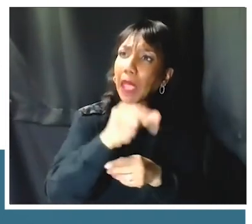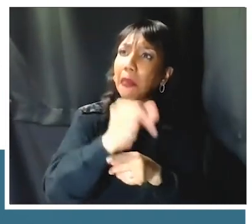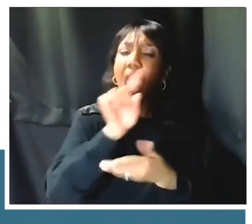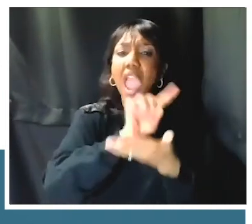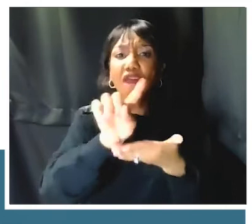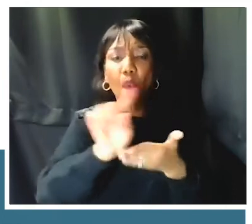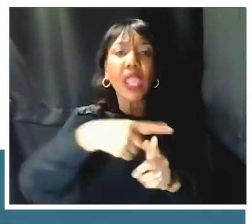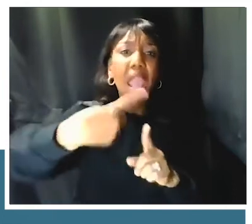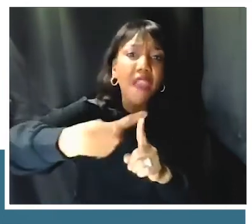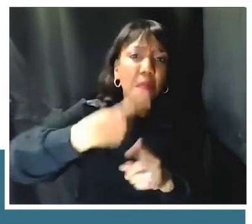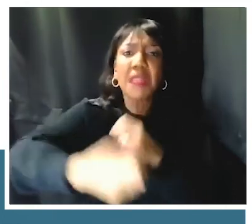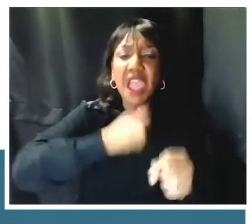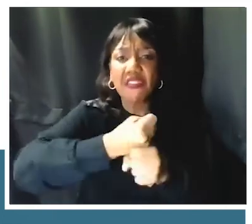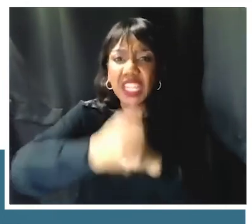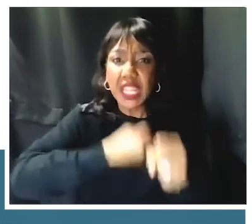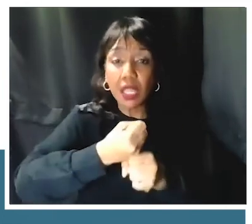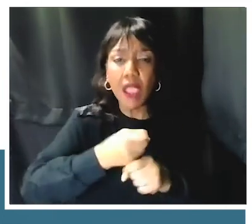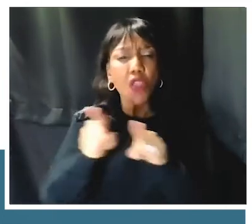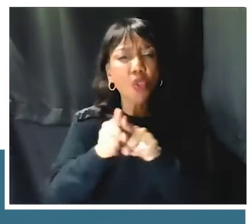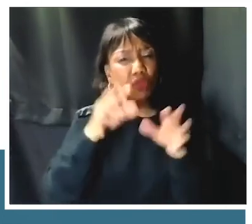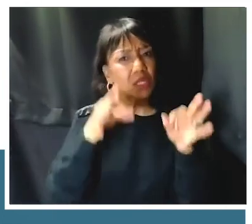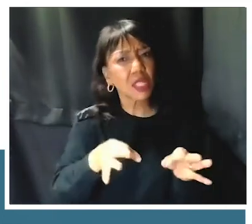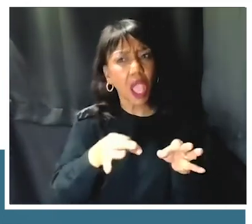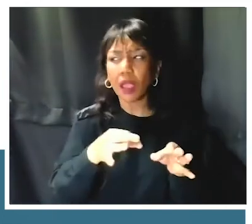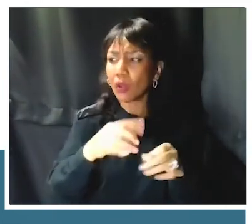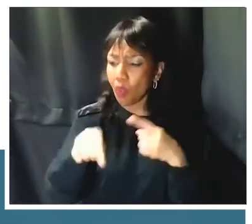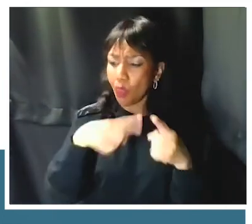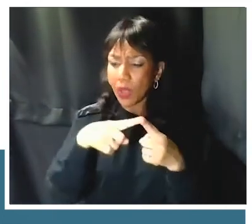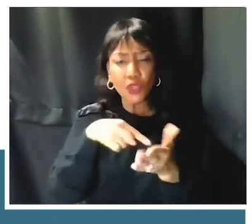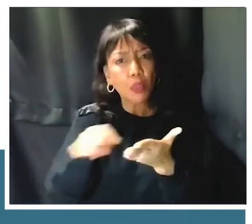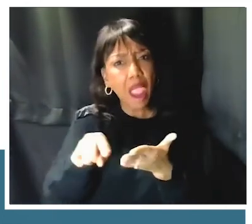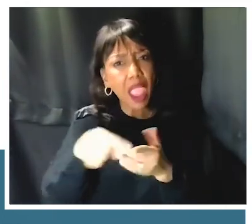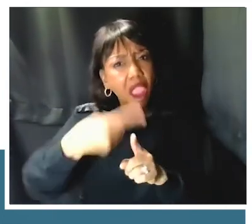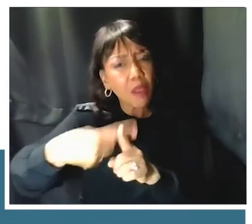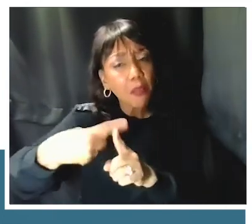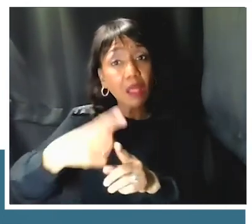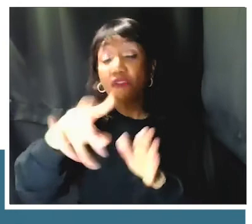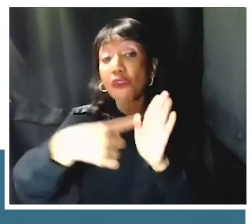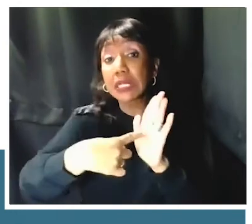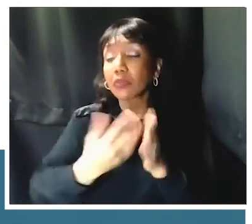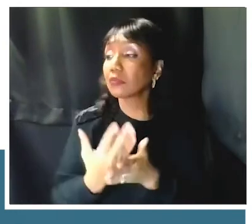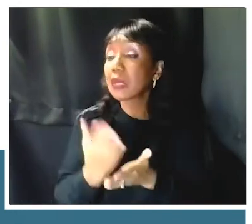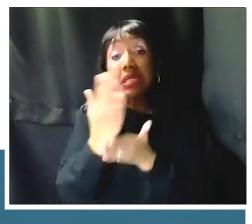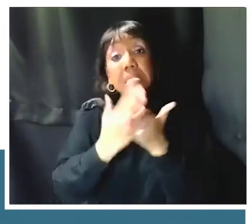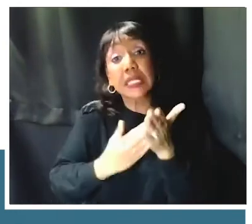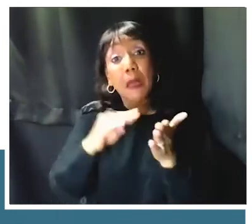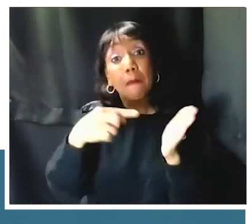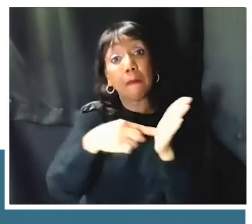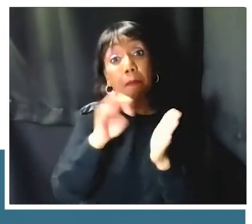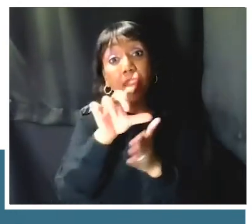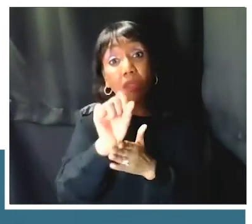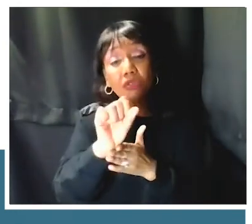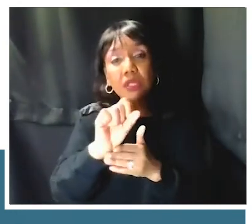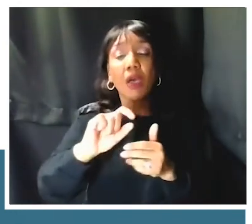pay. Also, decide when you need to pay them each month. For example, some bills need to be paid by